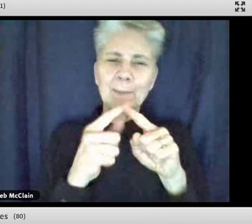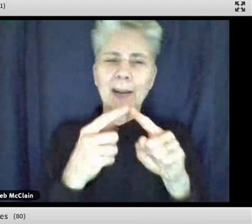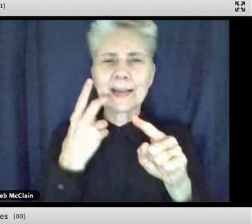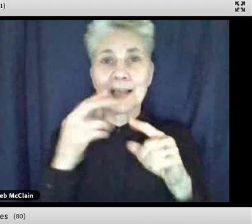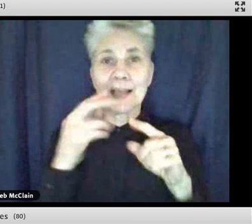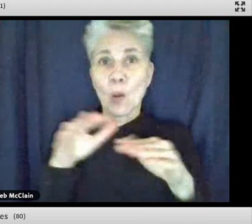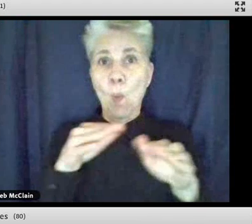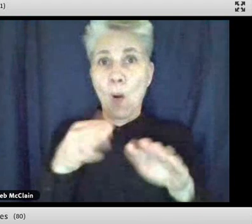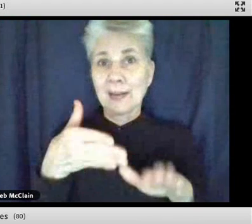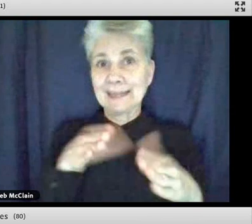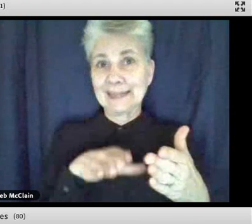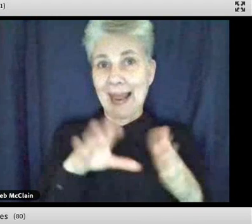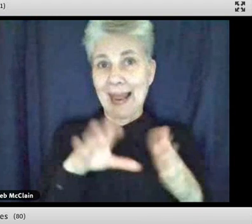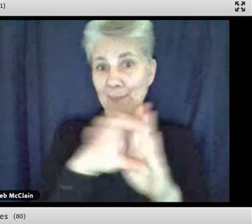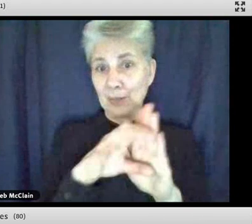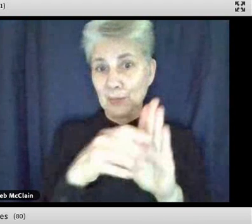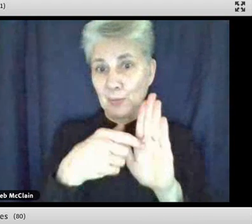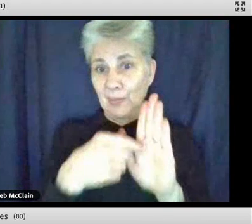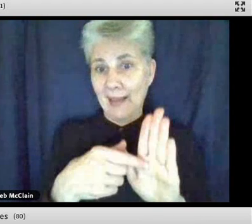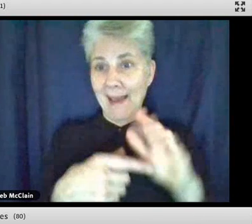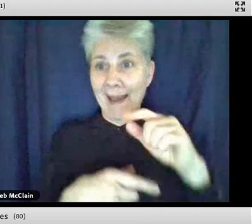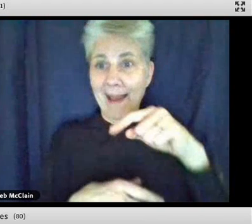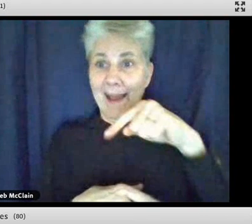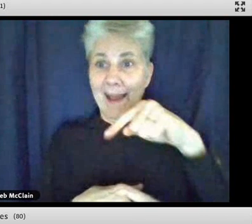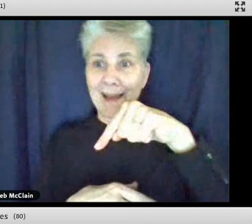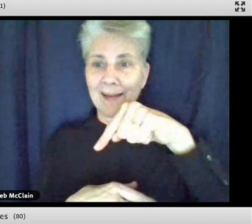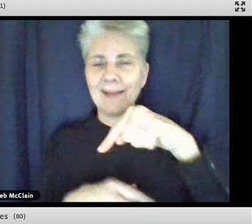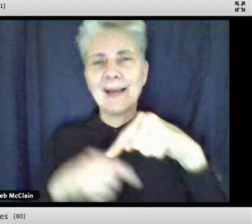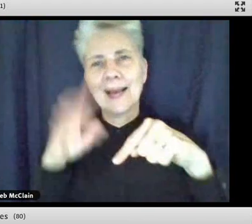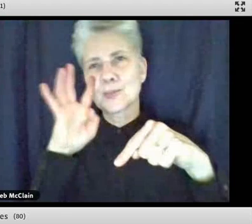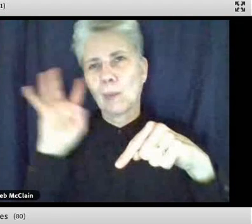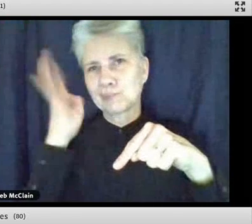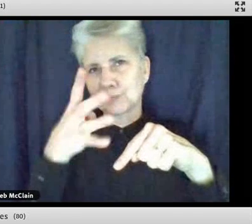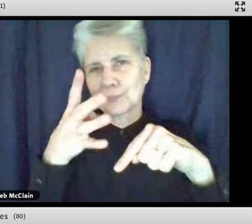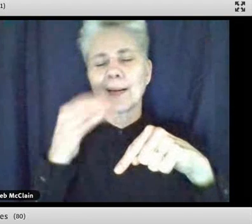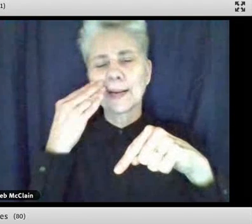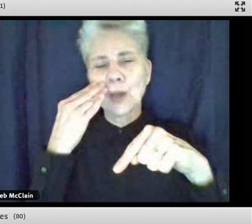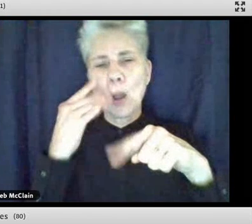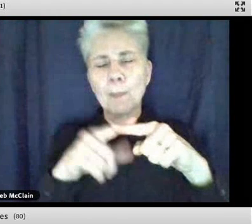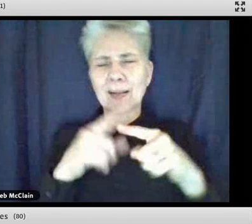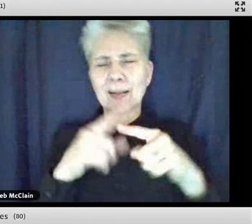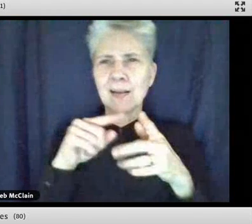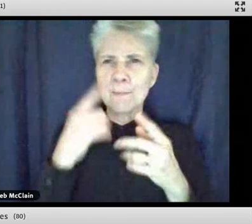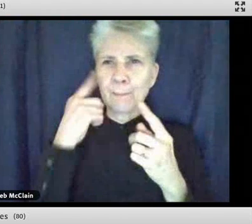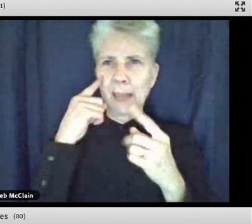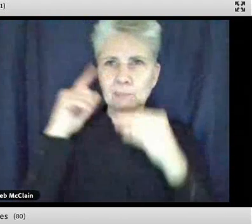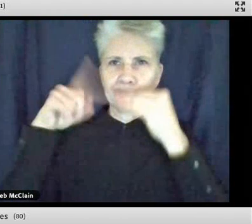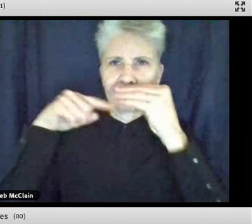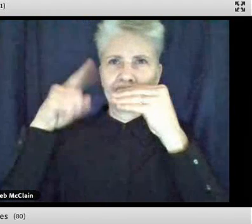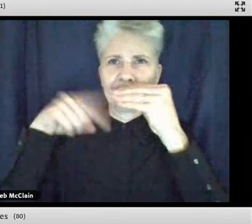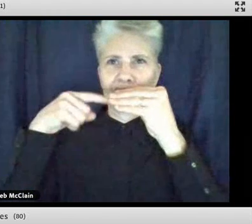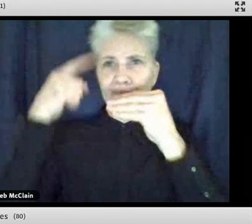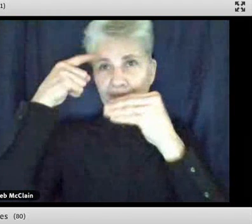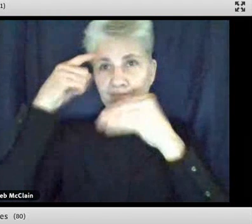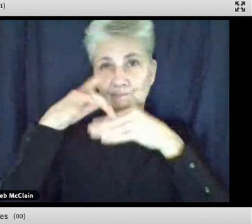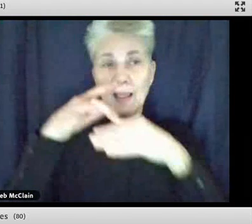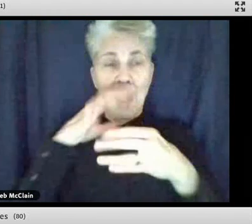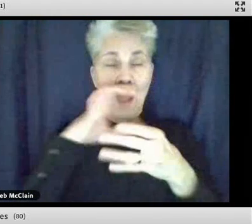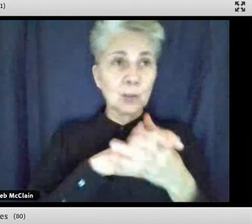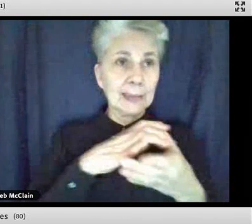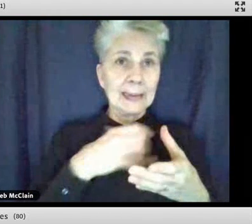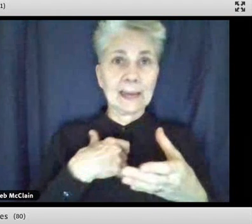scenario. It's definitely far-fetched, but it gets me thinking. And then of course that I'm going to get it. My husband's going to get it. The people